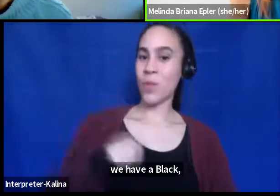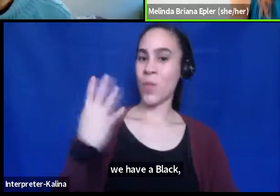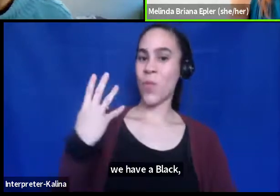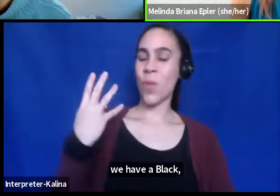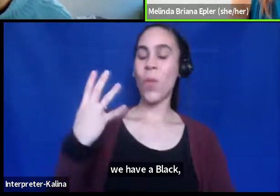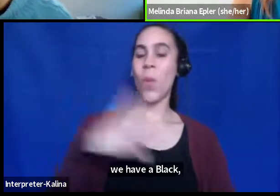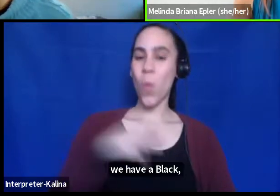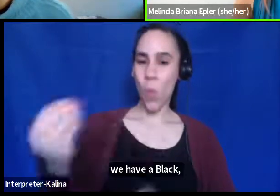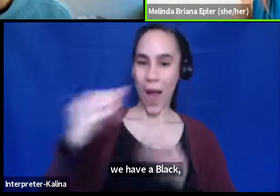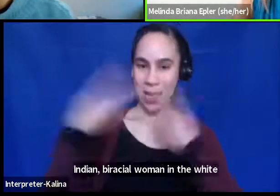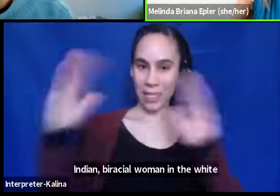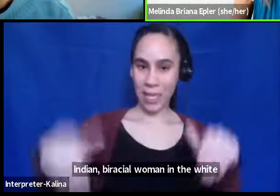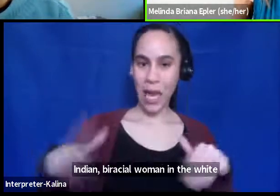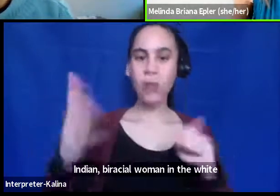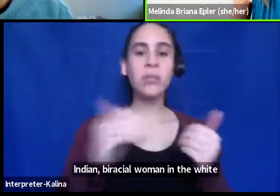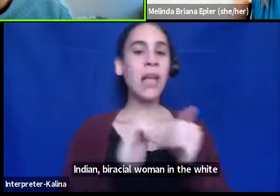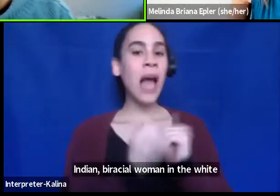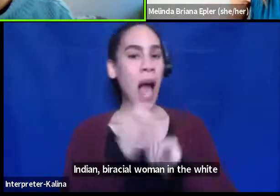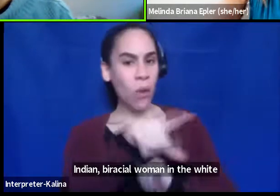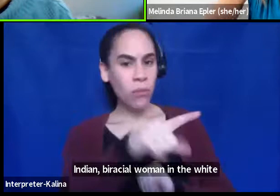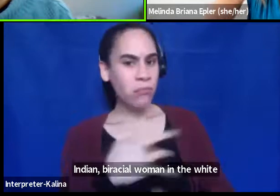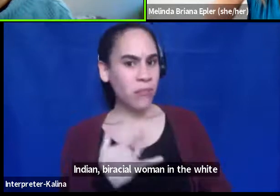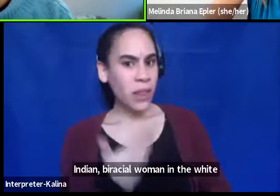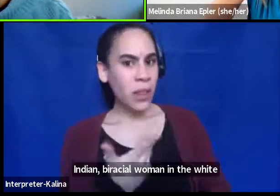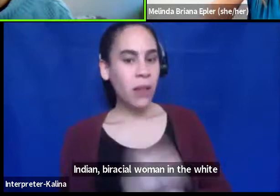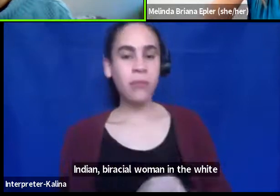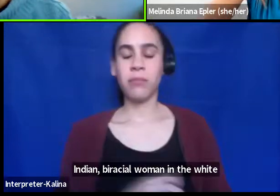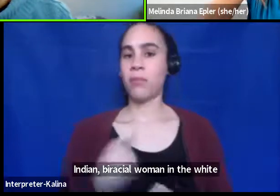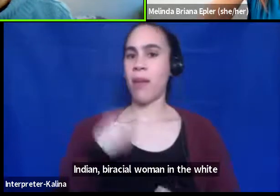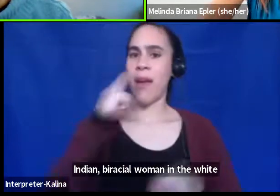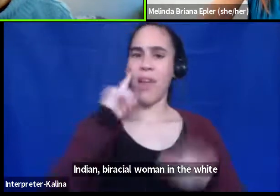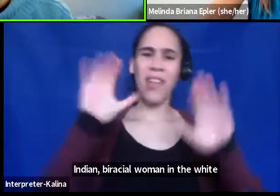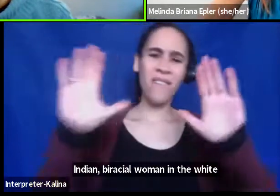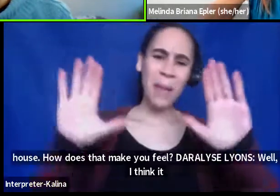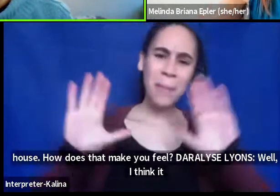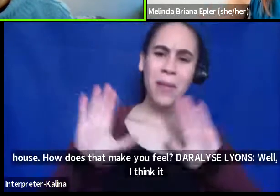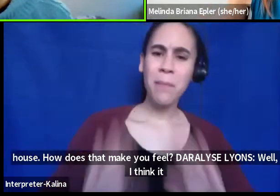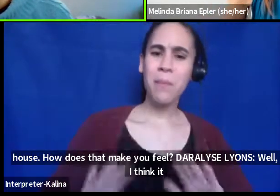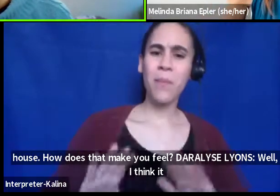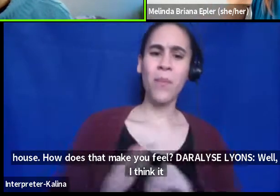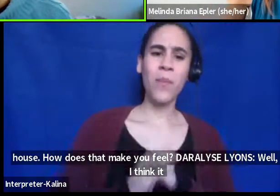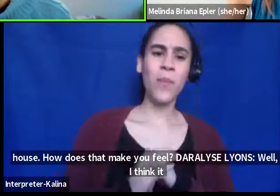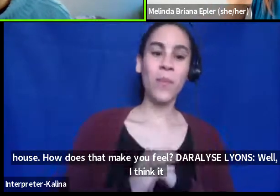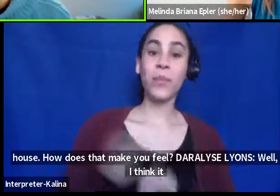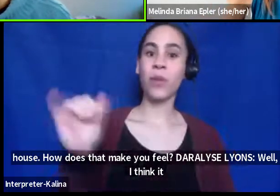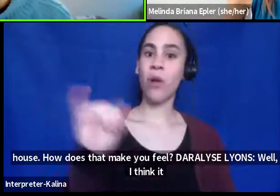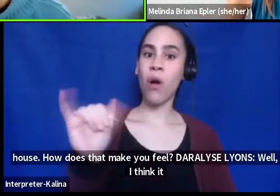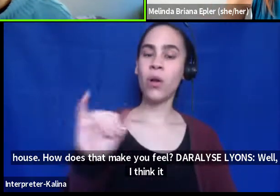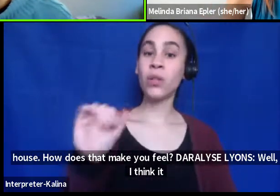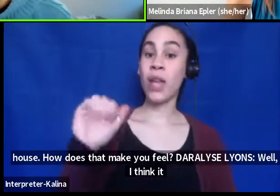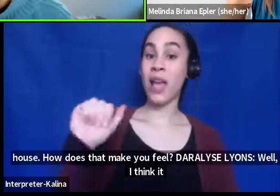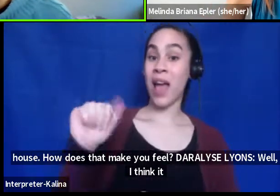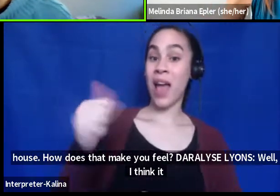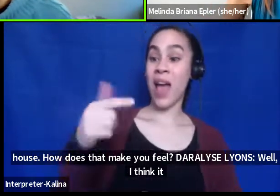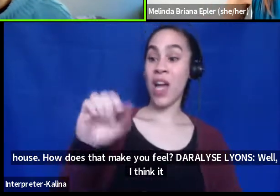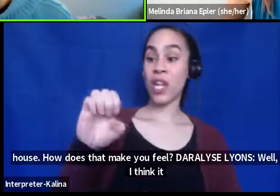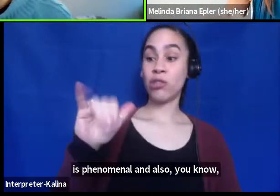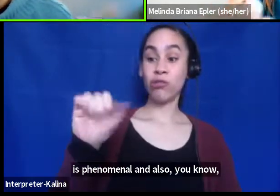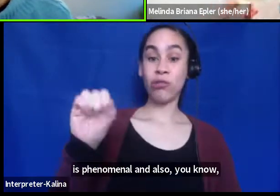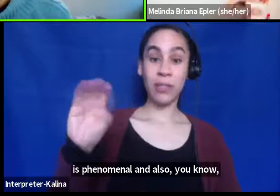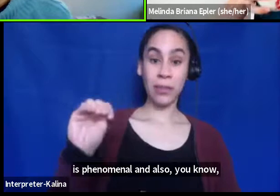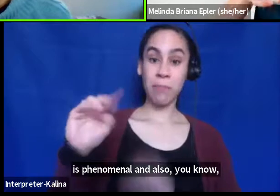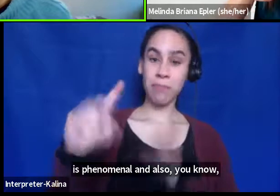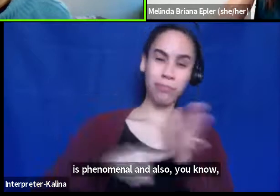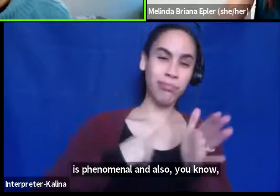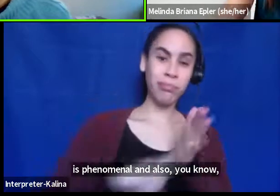feel? Yeah, well, I think it's phenomenal. And also, ageism is a huge problem in the space of diversity. And